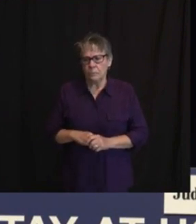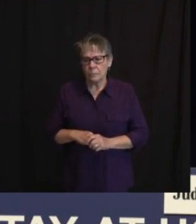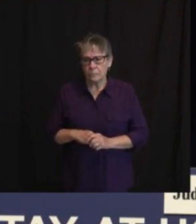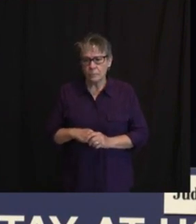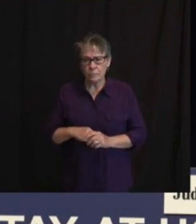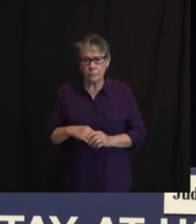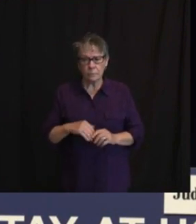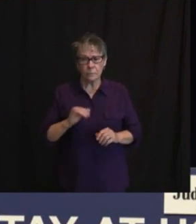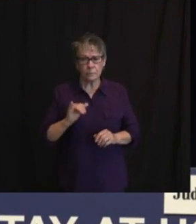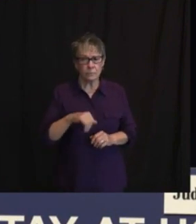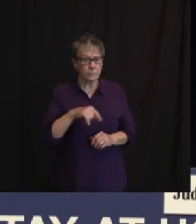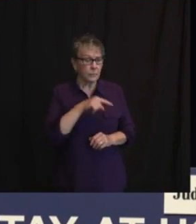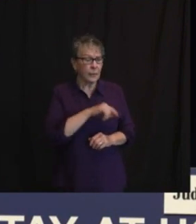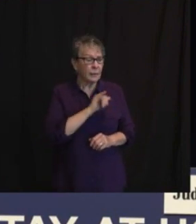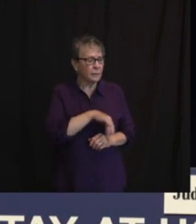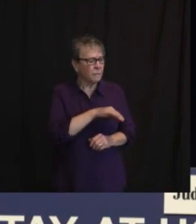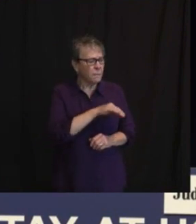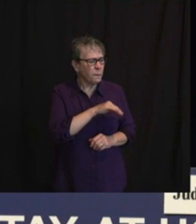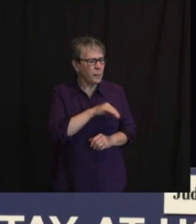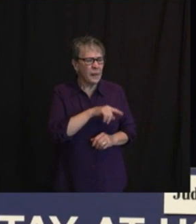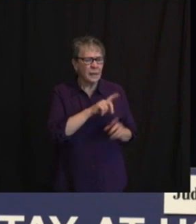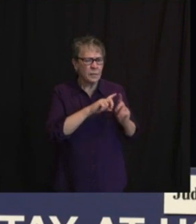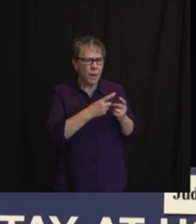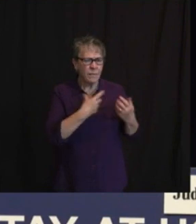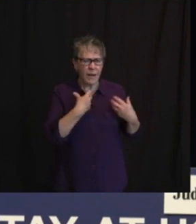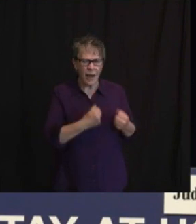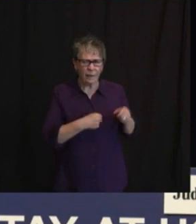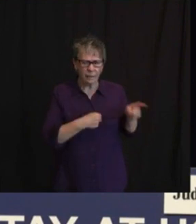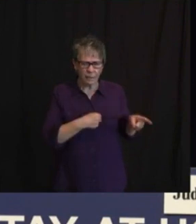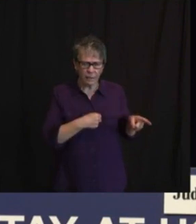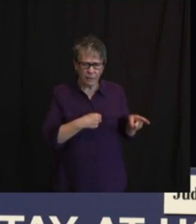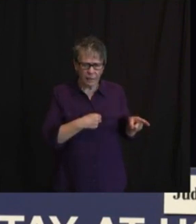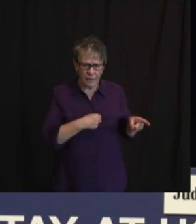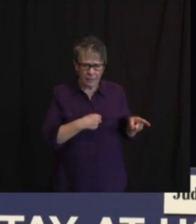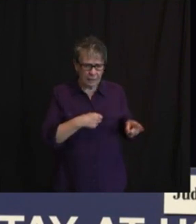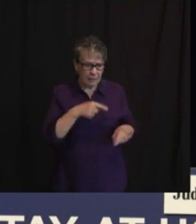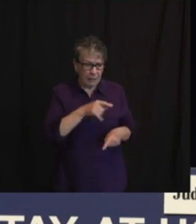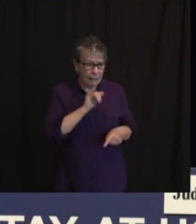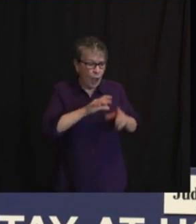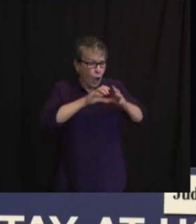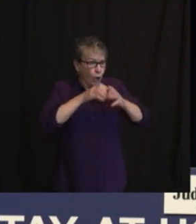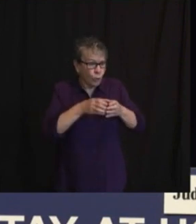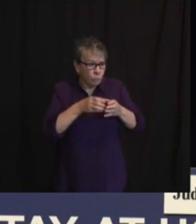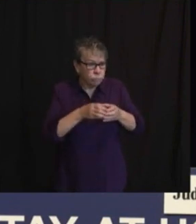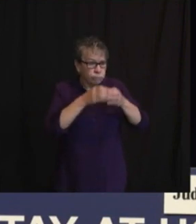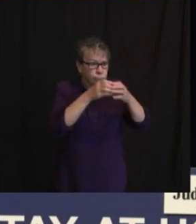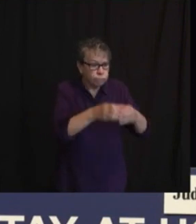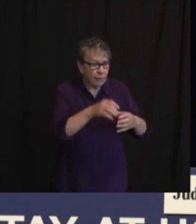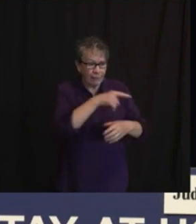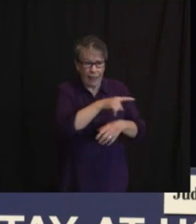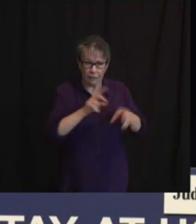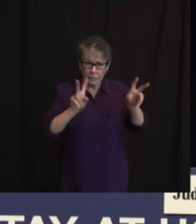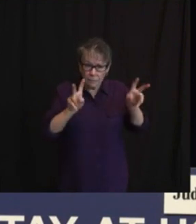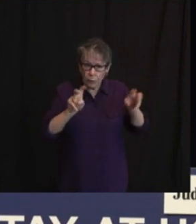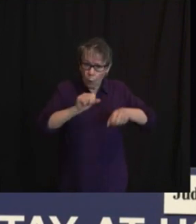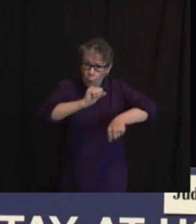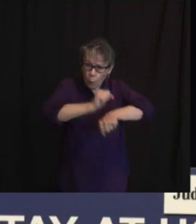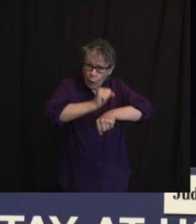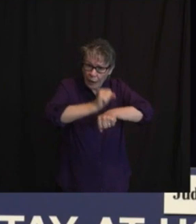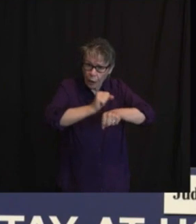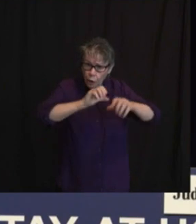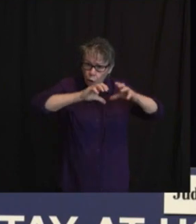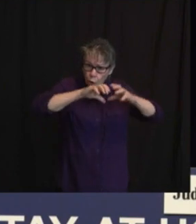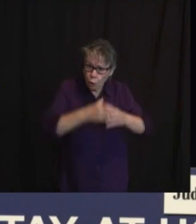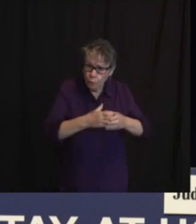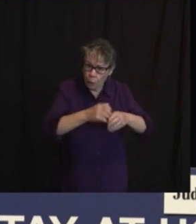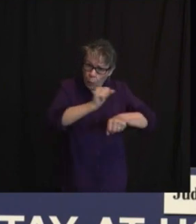ground running to look at not only what we're doing here in New Jersey, they have national presence. They've been working in a number